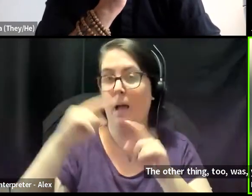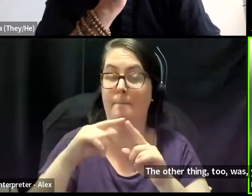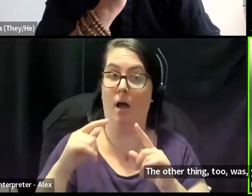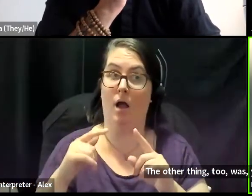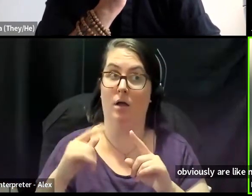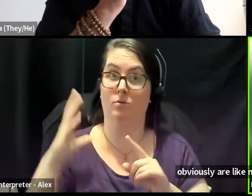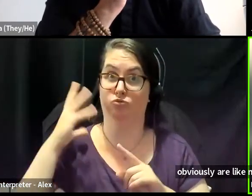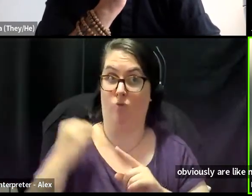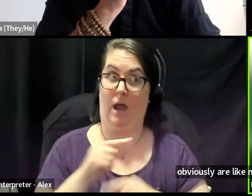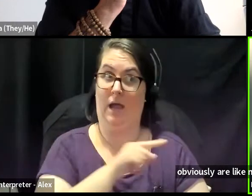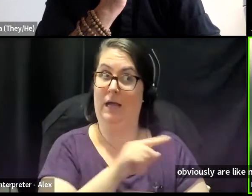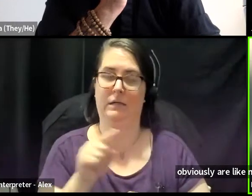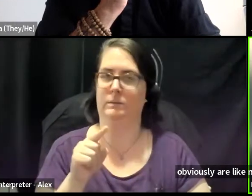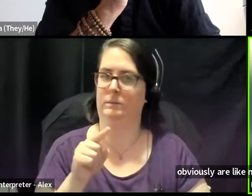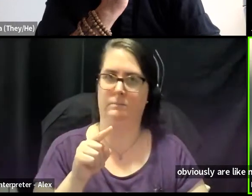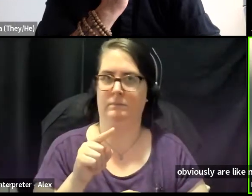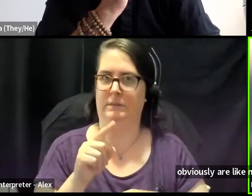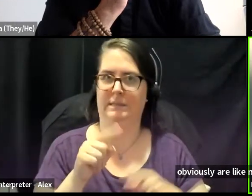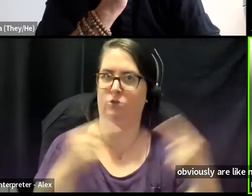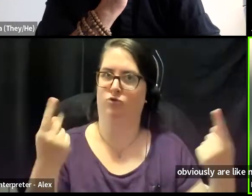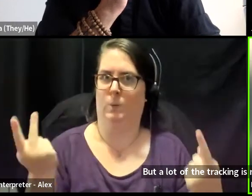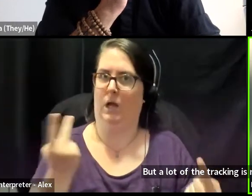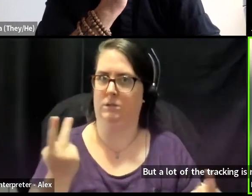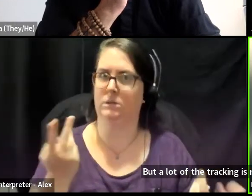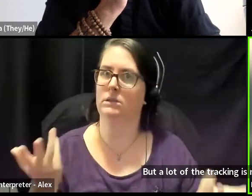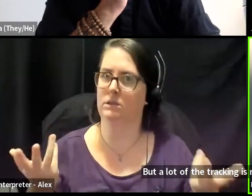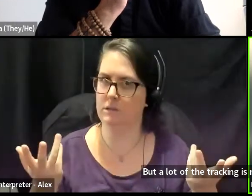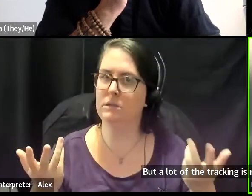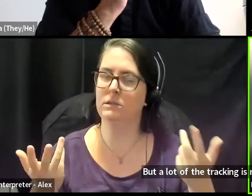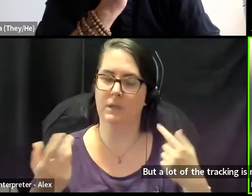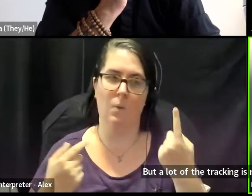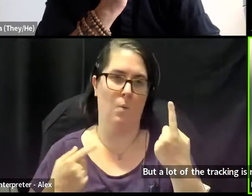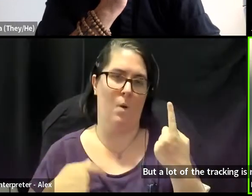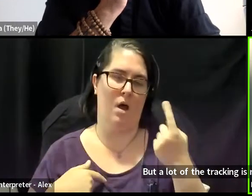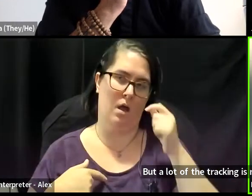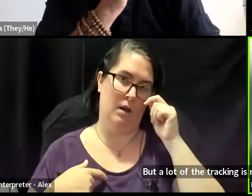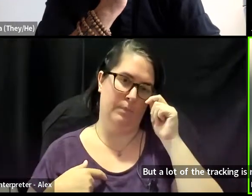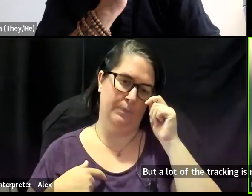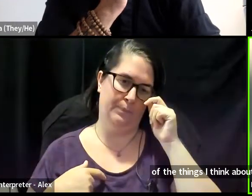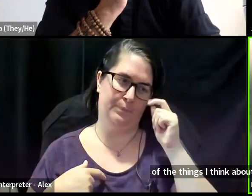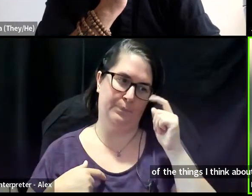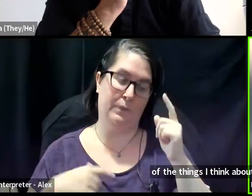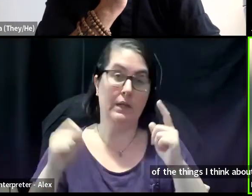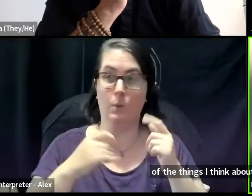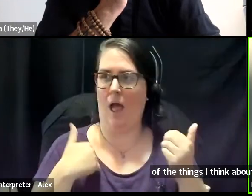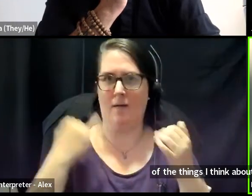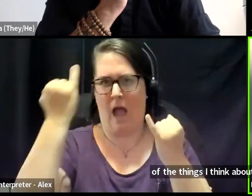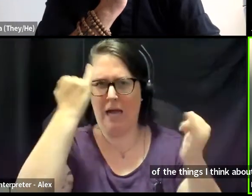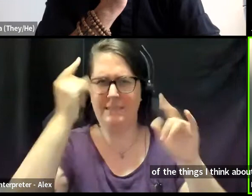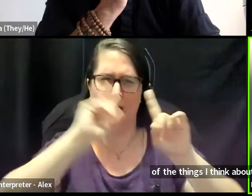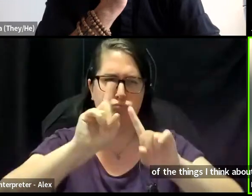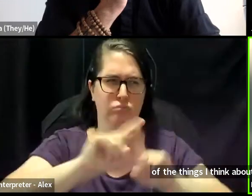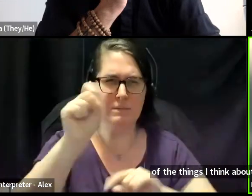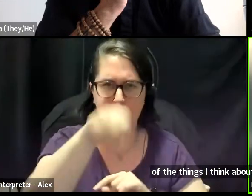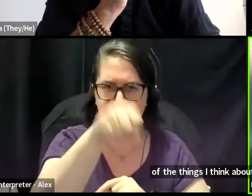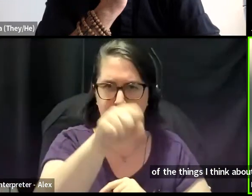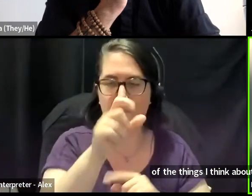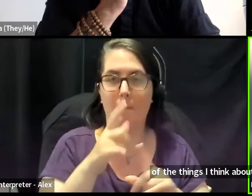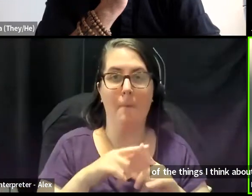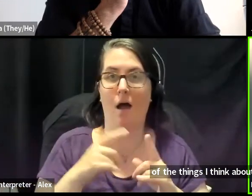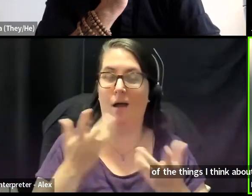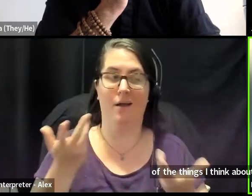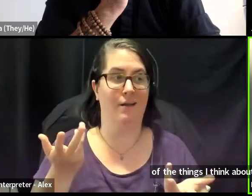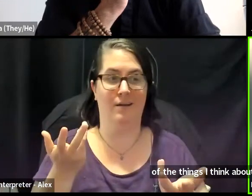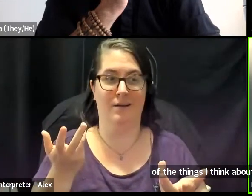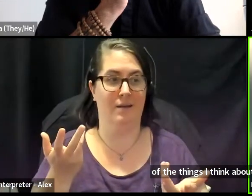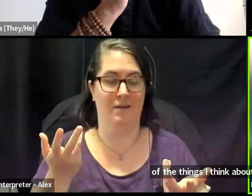not. And so I think one of the things I think about all the time is, yes, we can have all these ideas, but if we are not